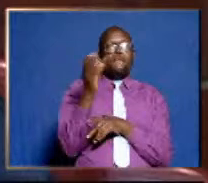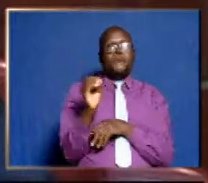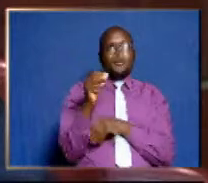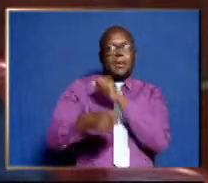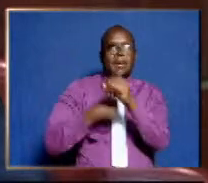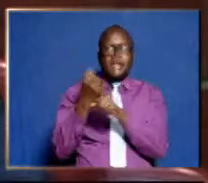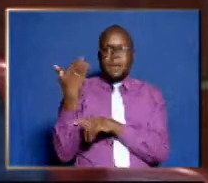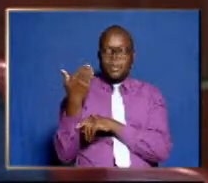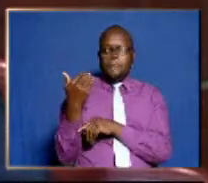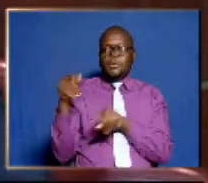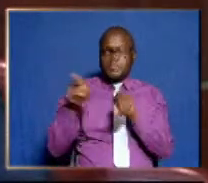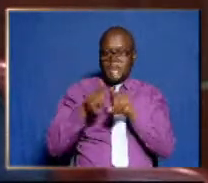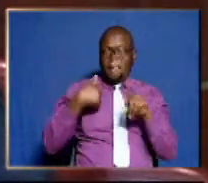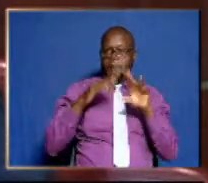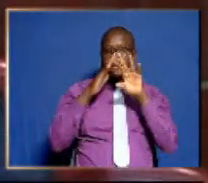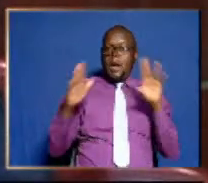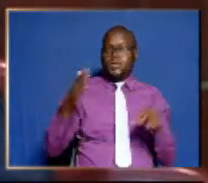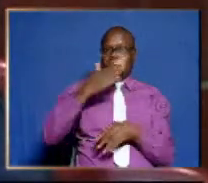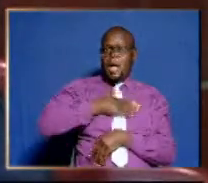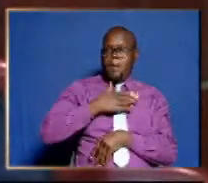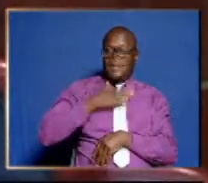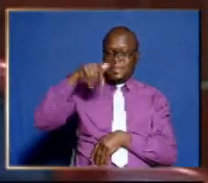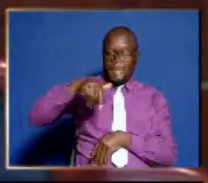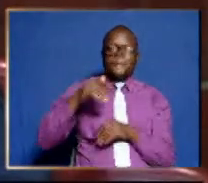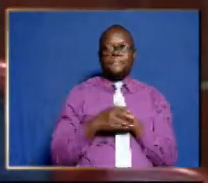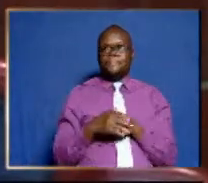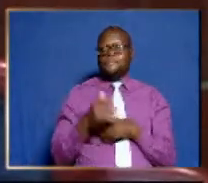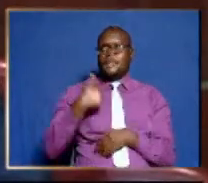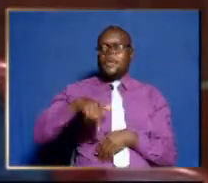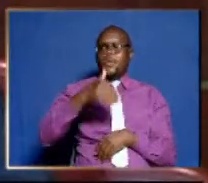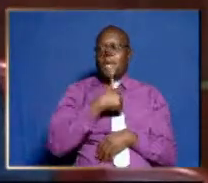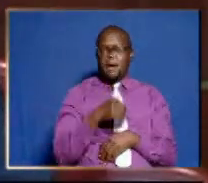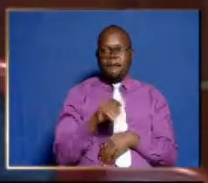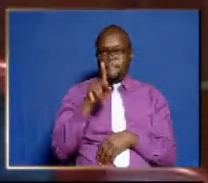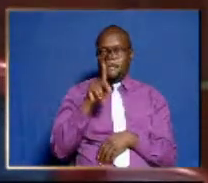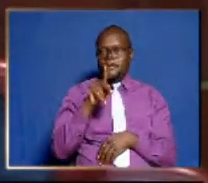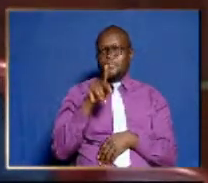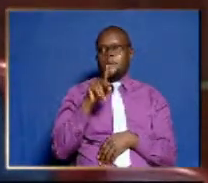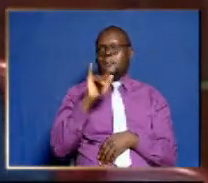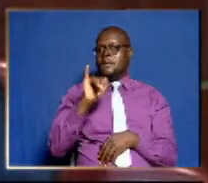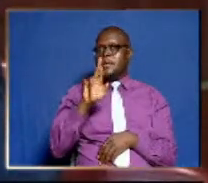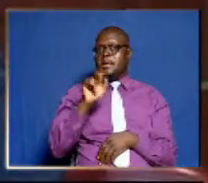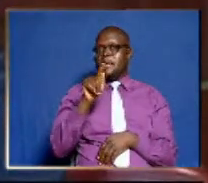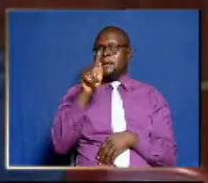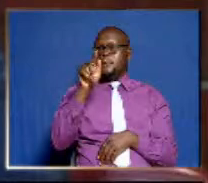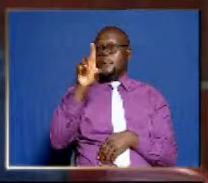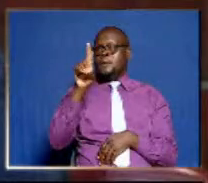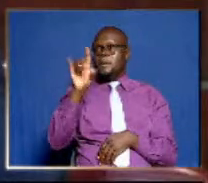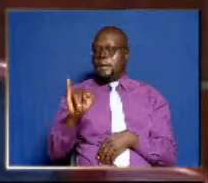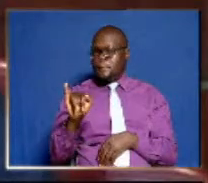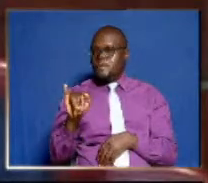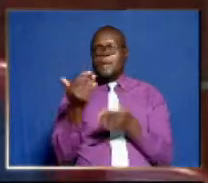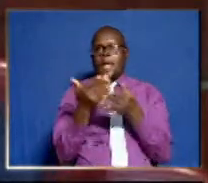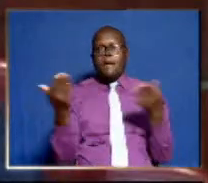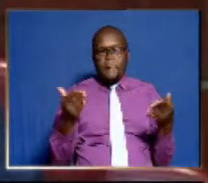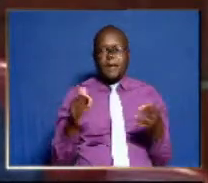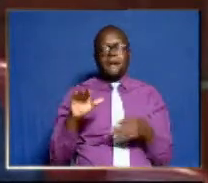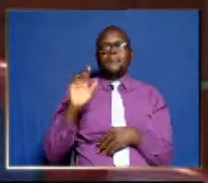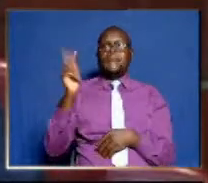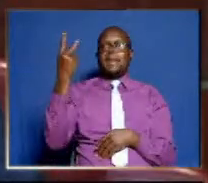our own buildings here, Mr. Speaker. We have Kirdi. Everywhere, literally everywhere in the country, you will